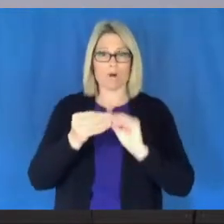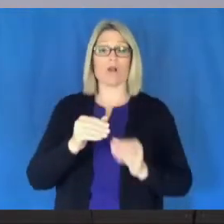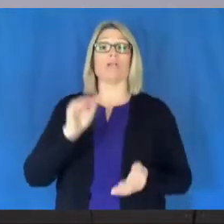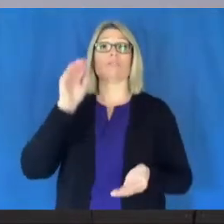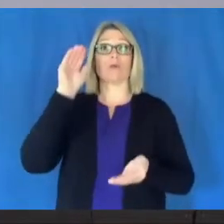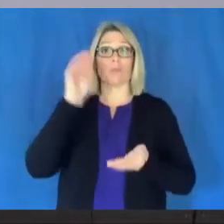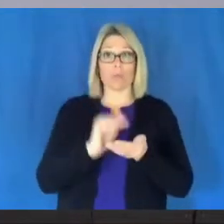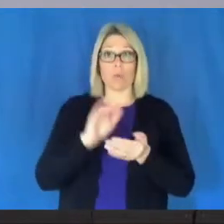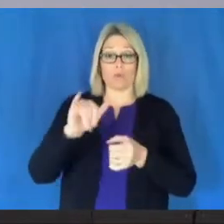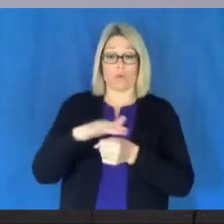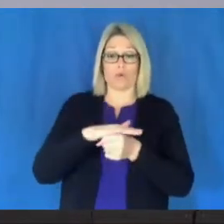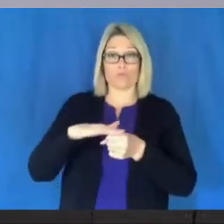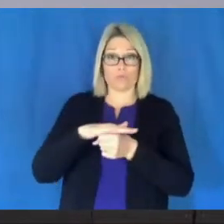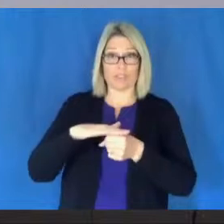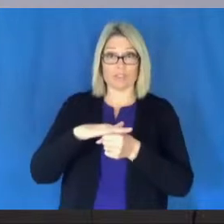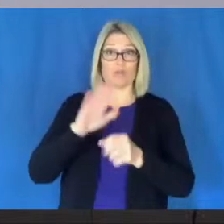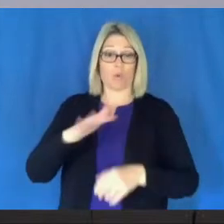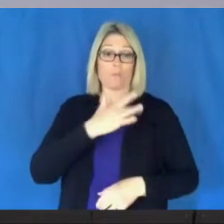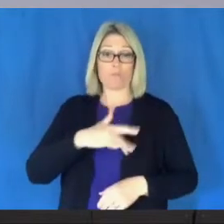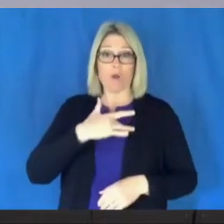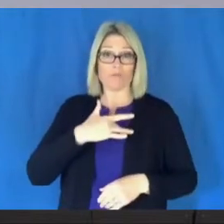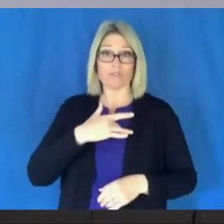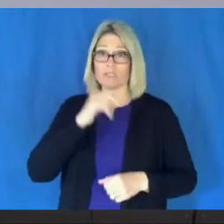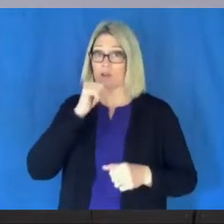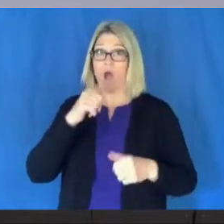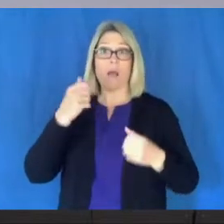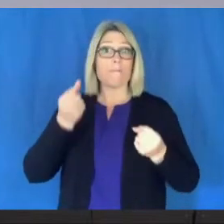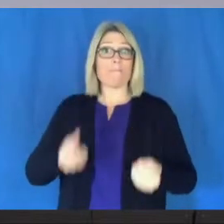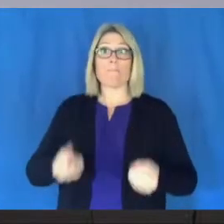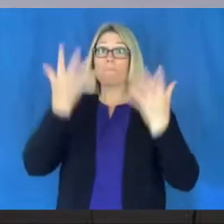your region or in your province, that